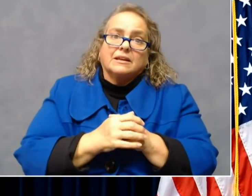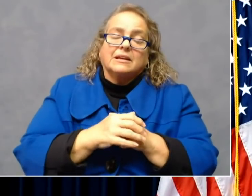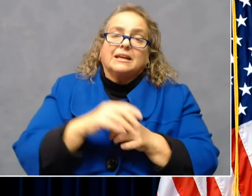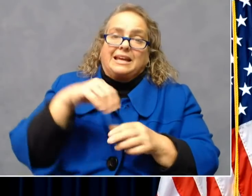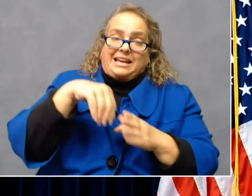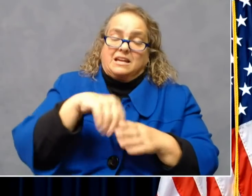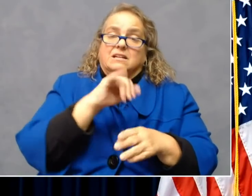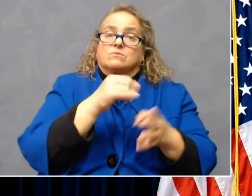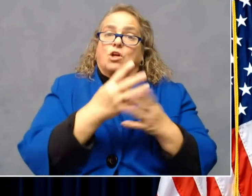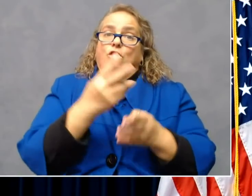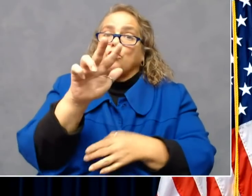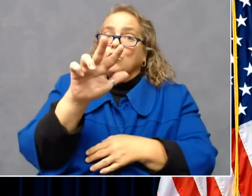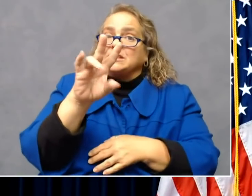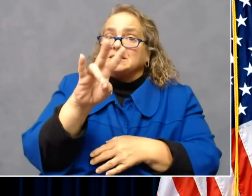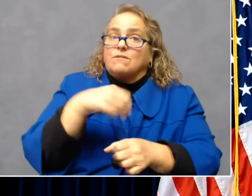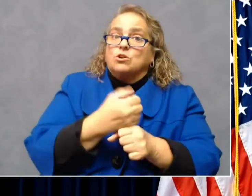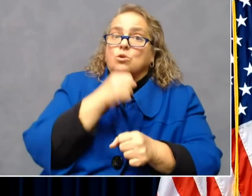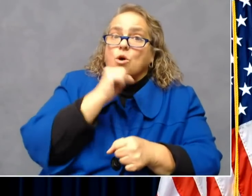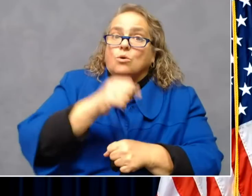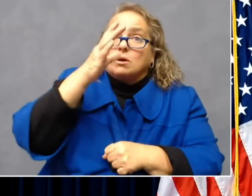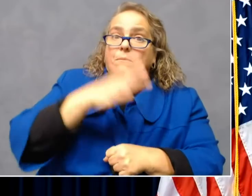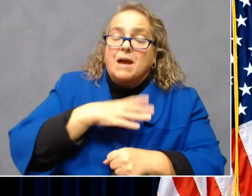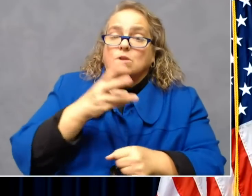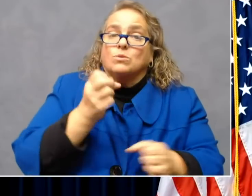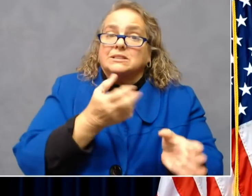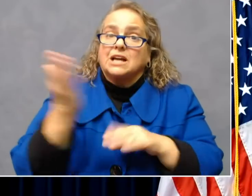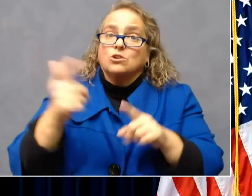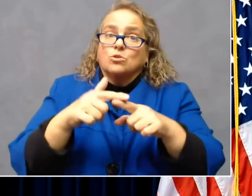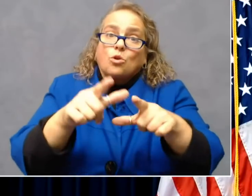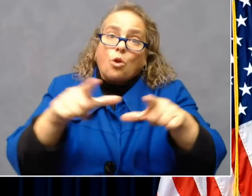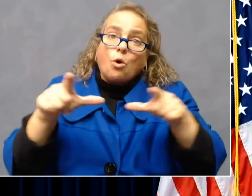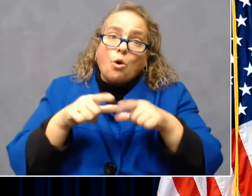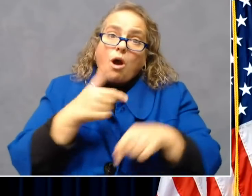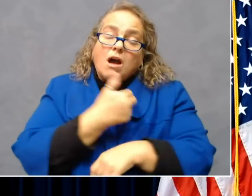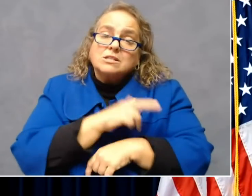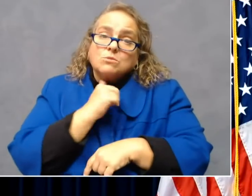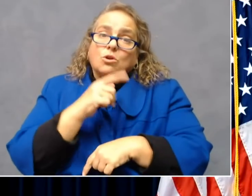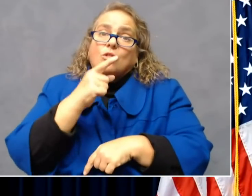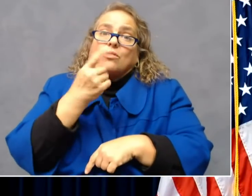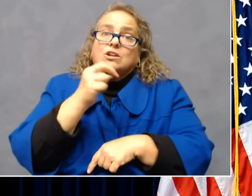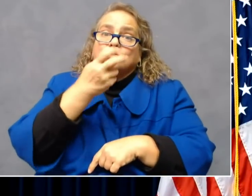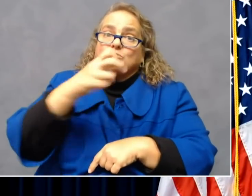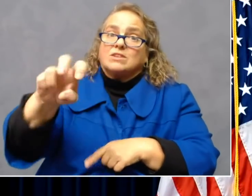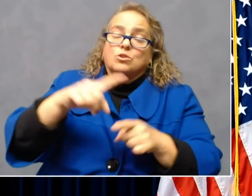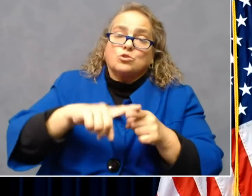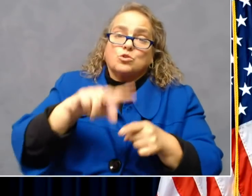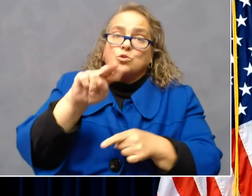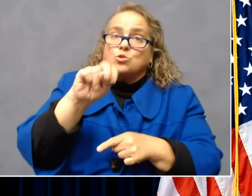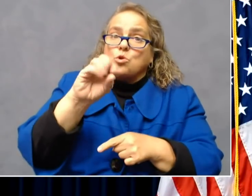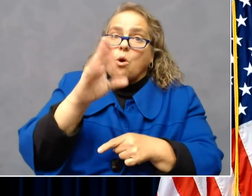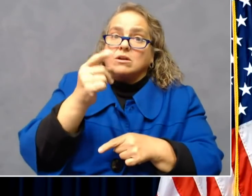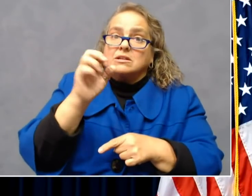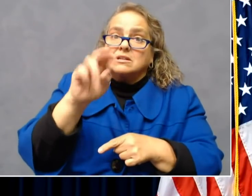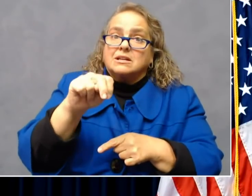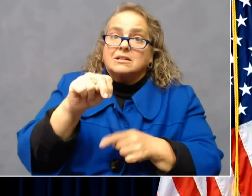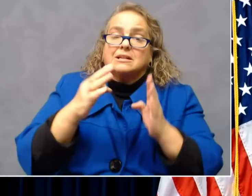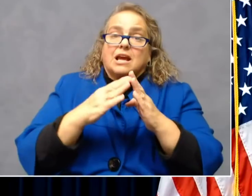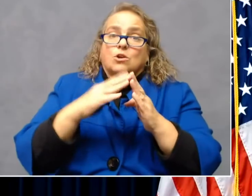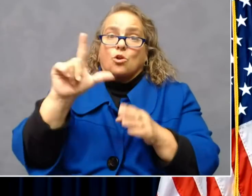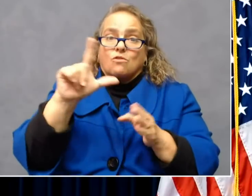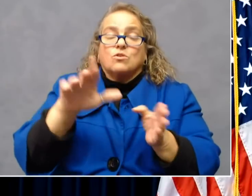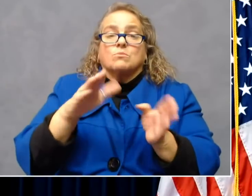man, initially taken to the local hospital and then transferred to Norton's in downtown Louisville. He passed away yesterday, November